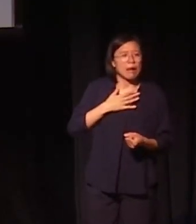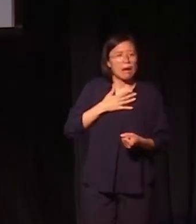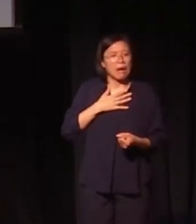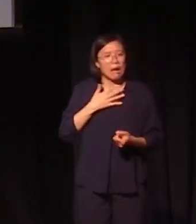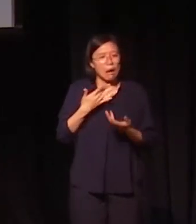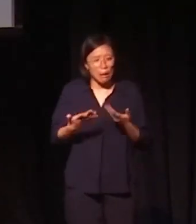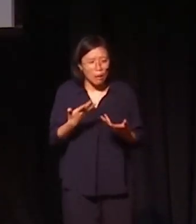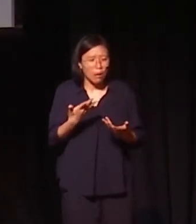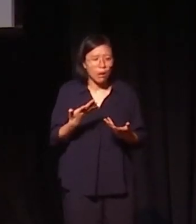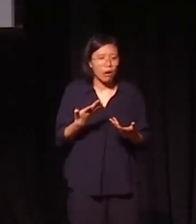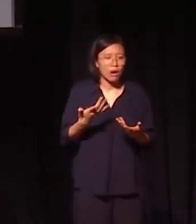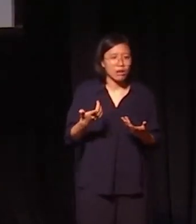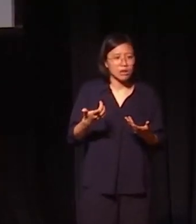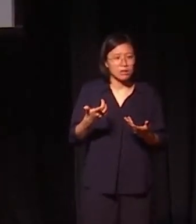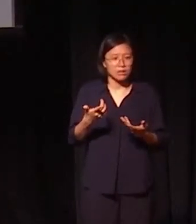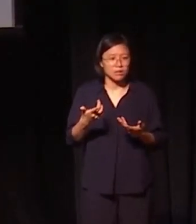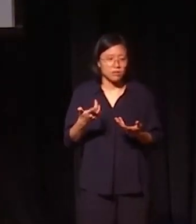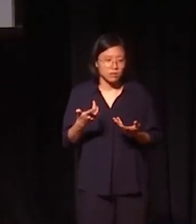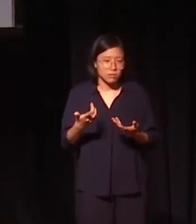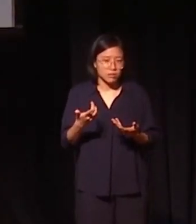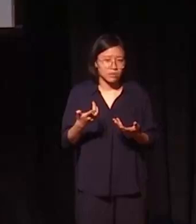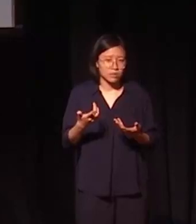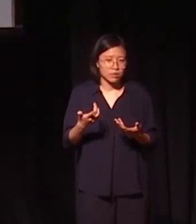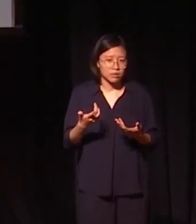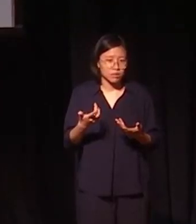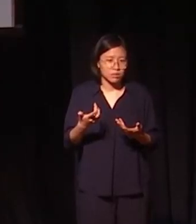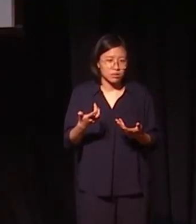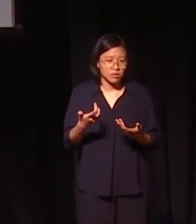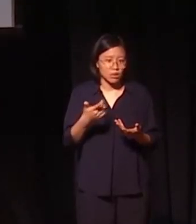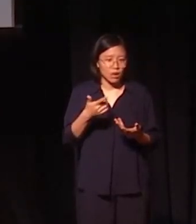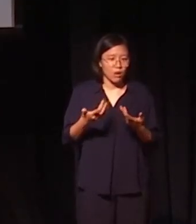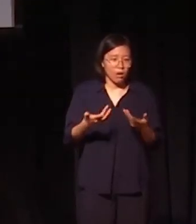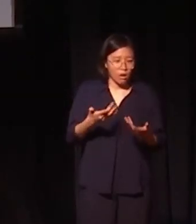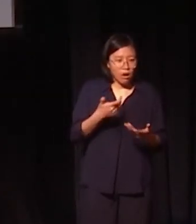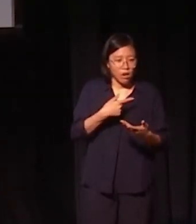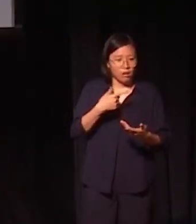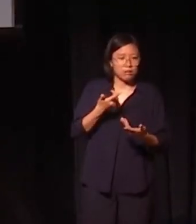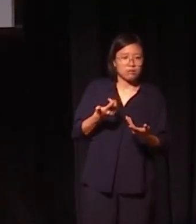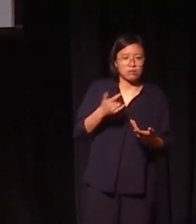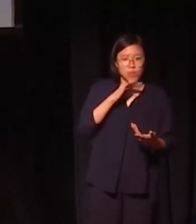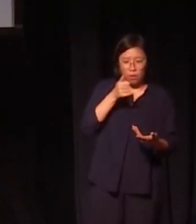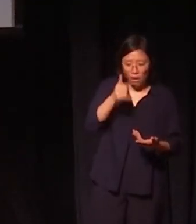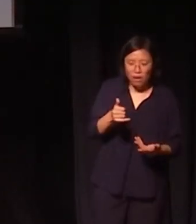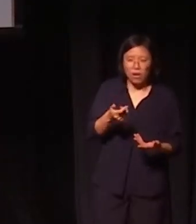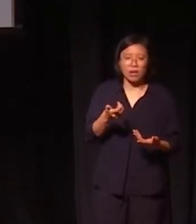people, and feeling in that context and feeling like they didn't want to exacerbate things if they